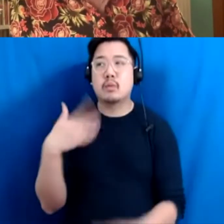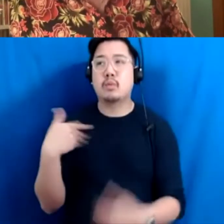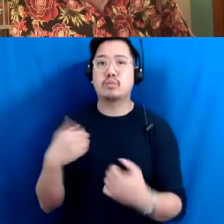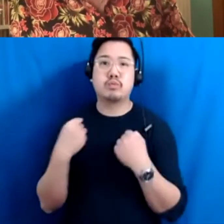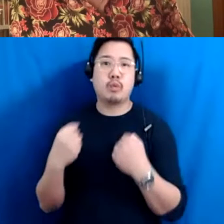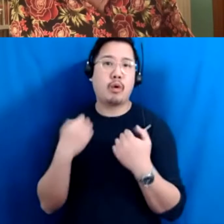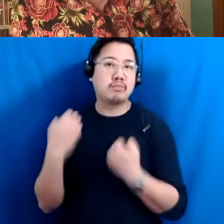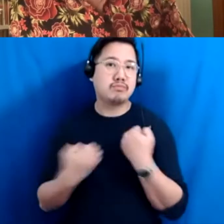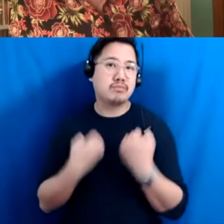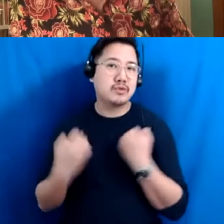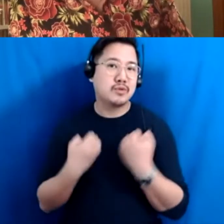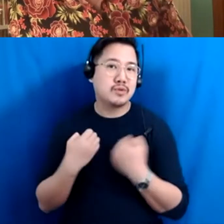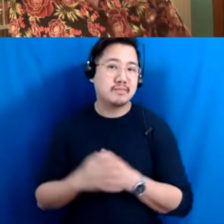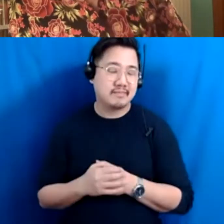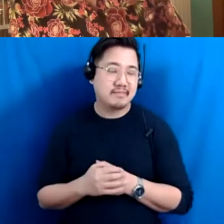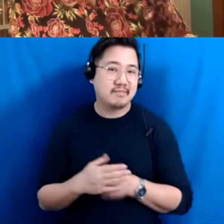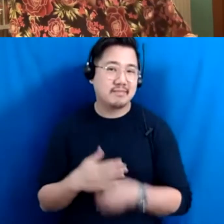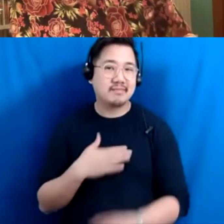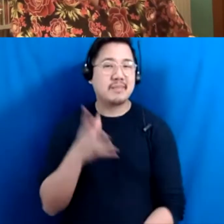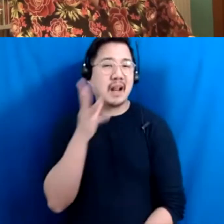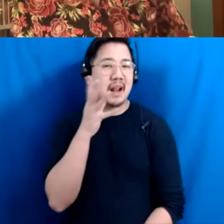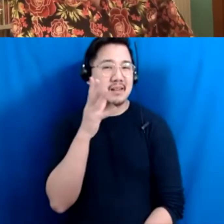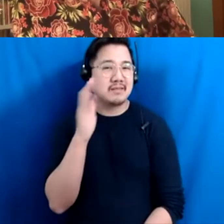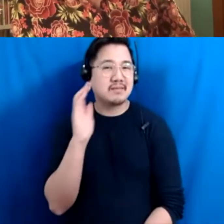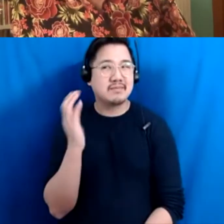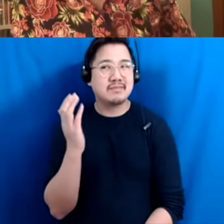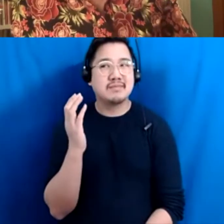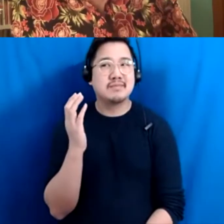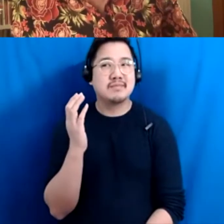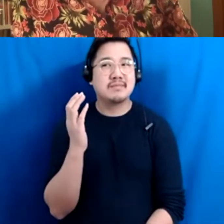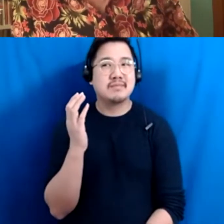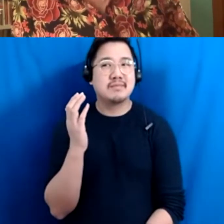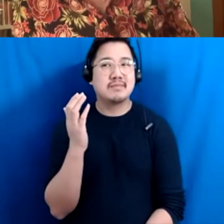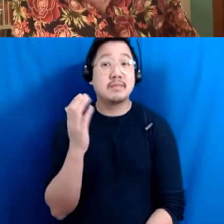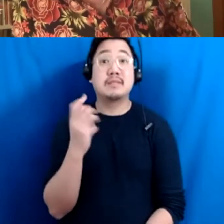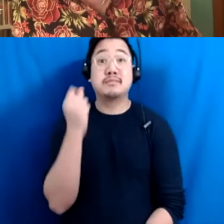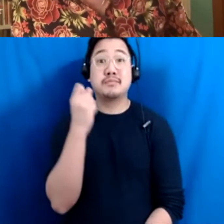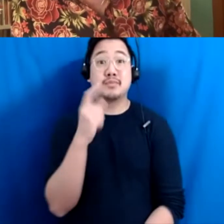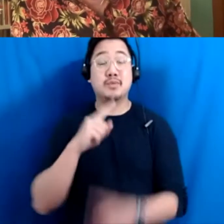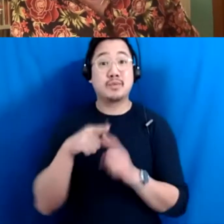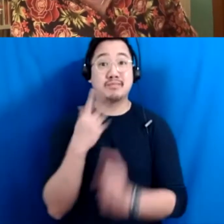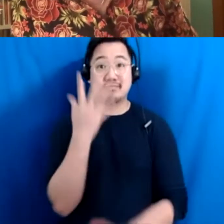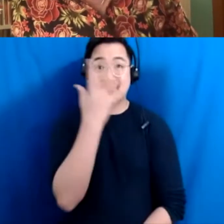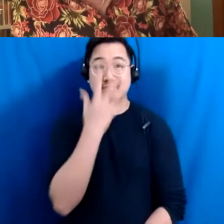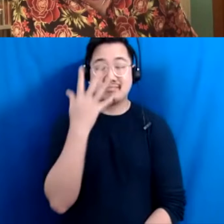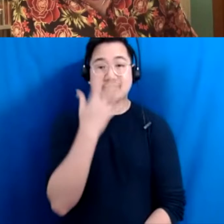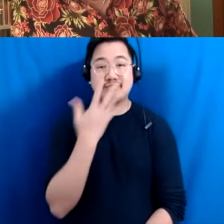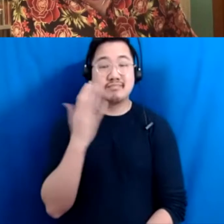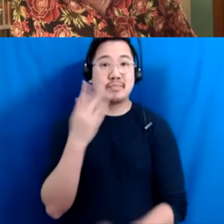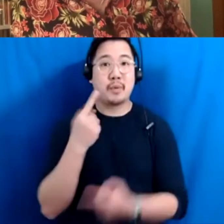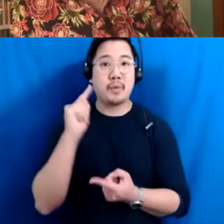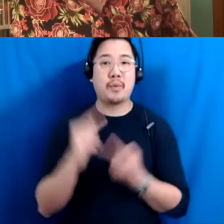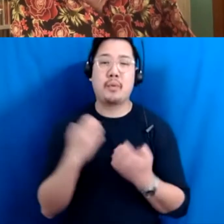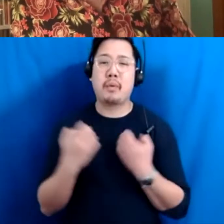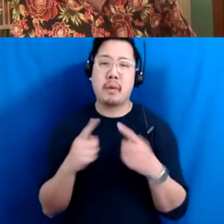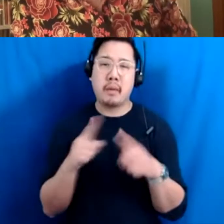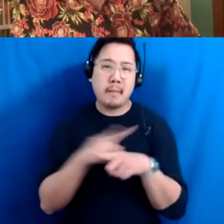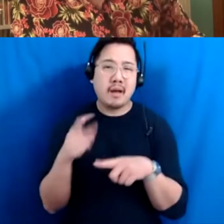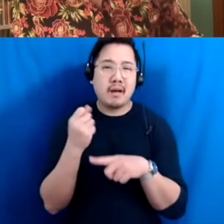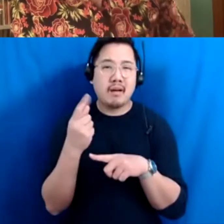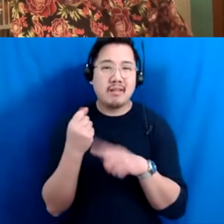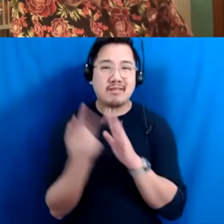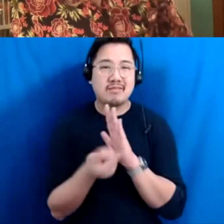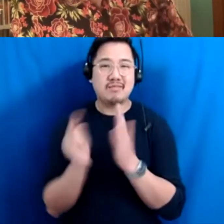Um, and my mom, who seemed to be like less emotional on the surface, was completely emotional underneath the